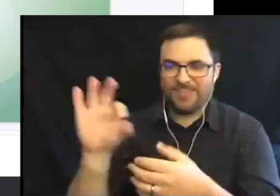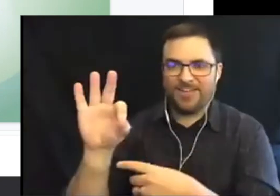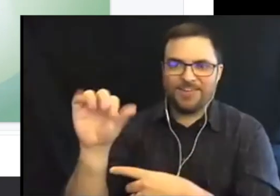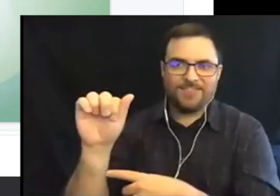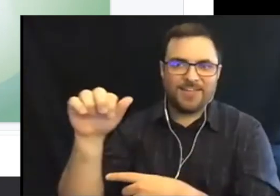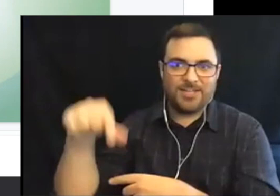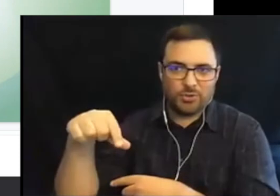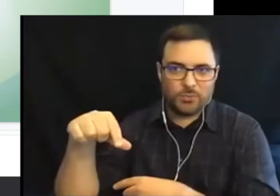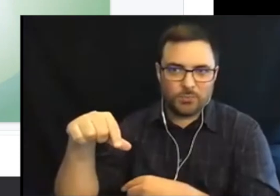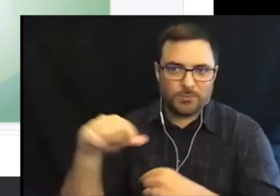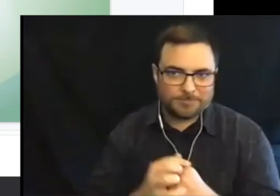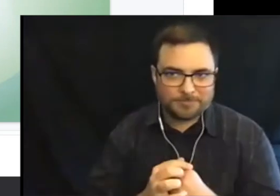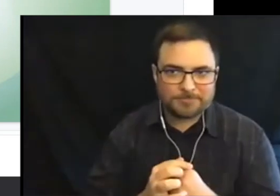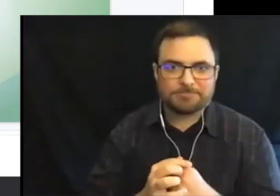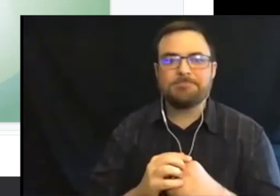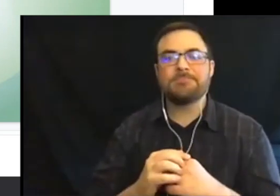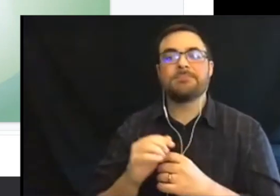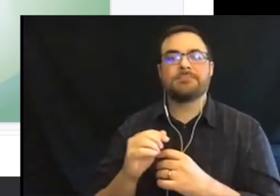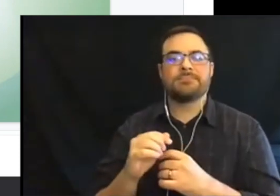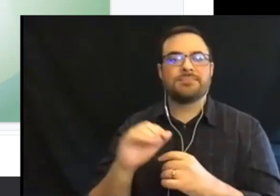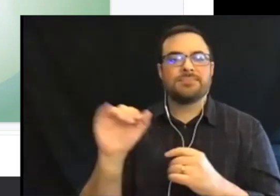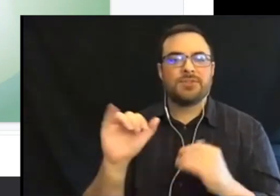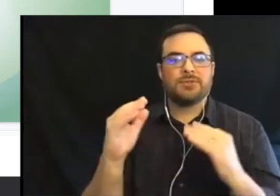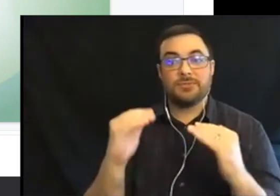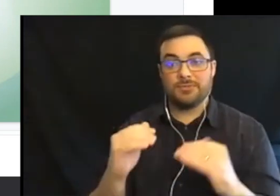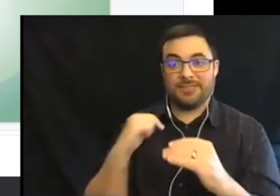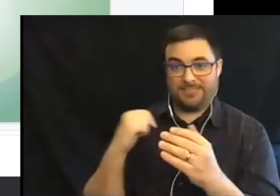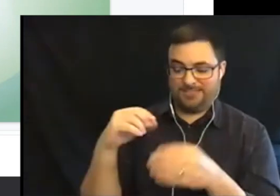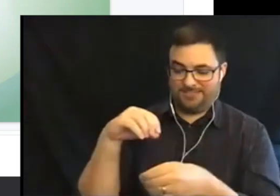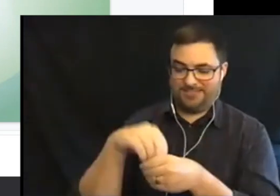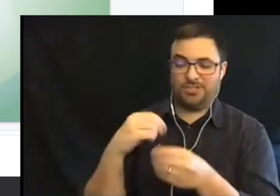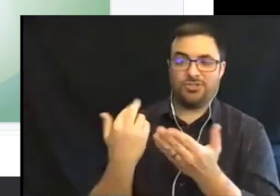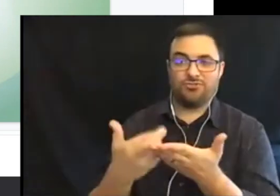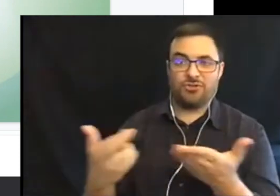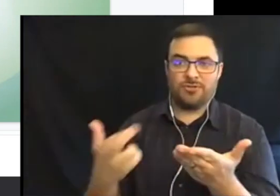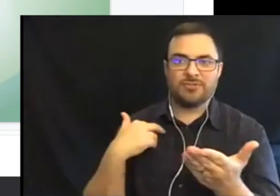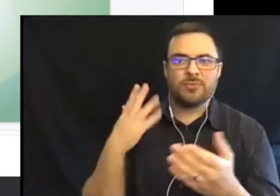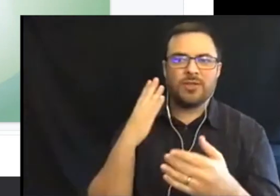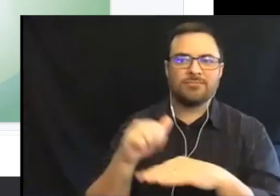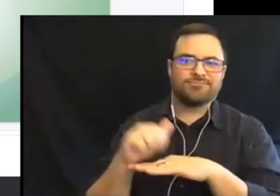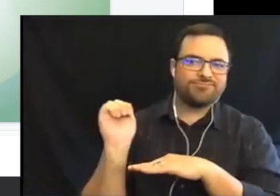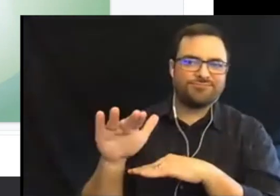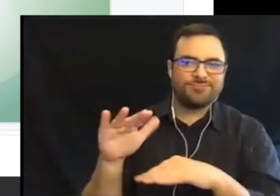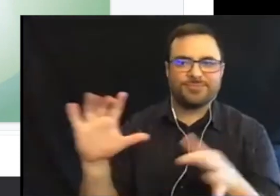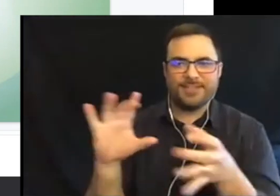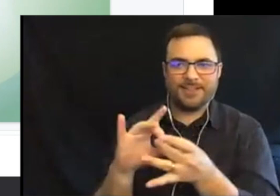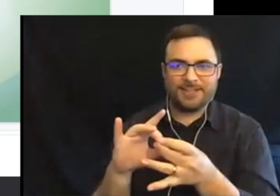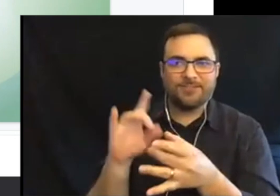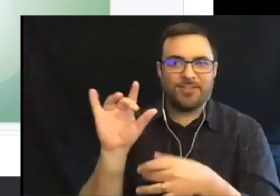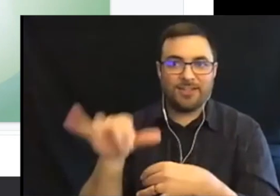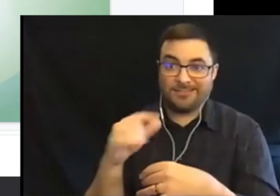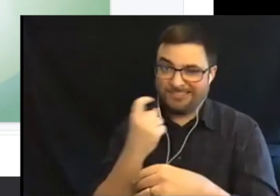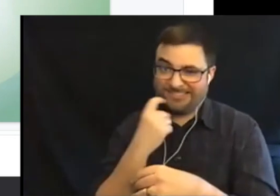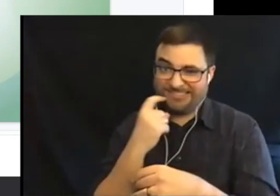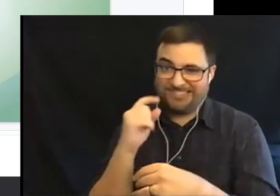And later in the resources, we have the link to that document as well. So that was updated recently again in